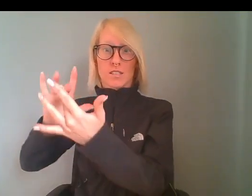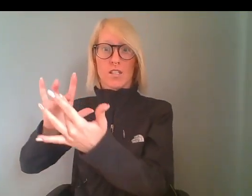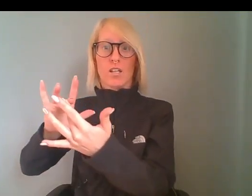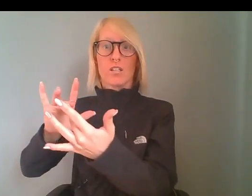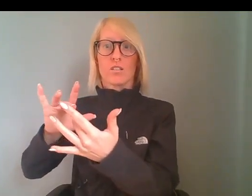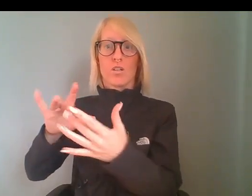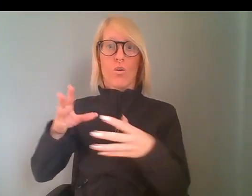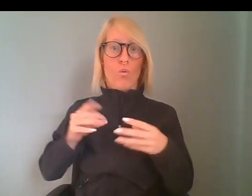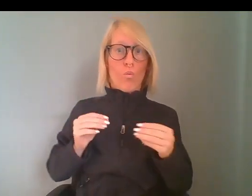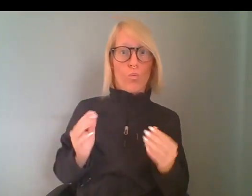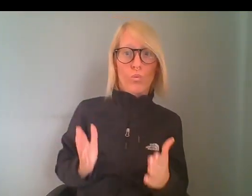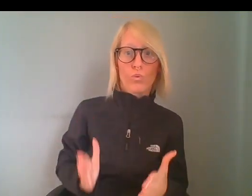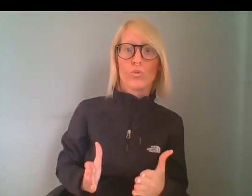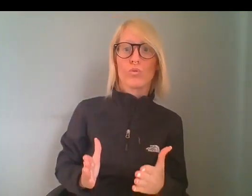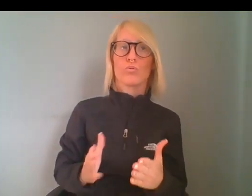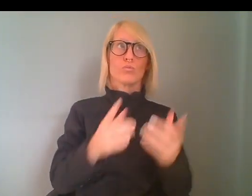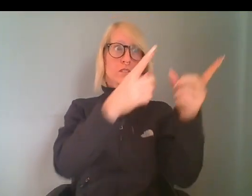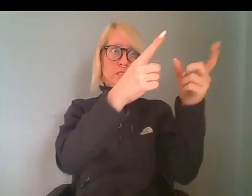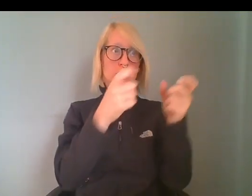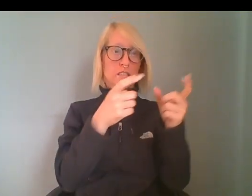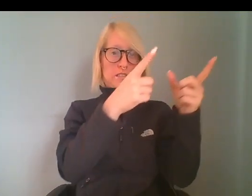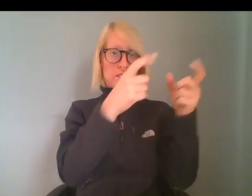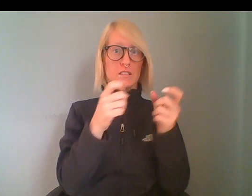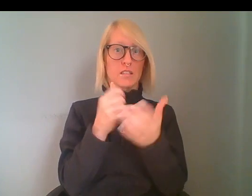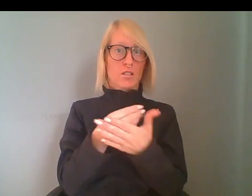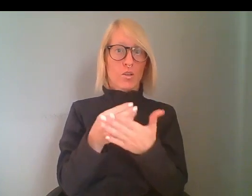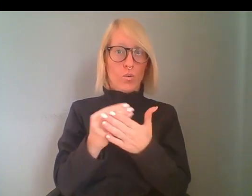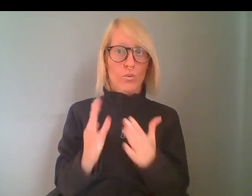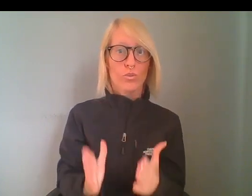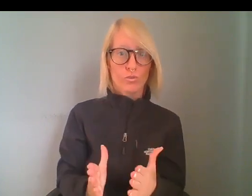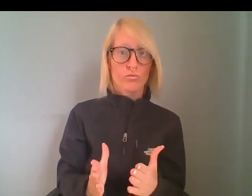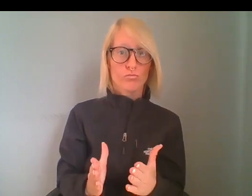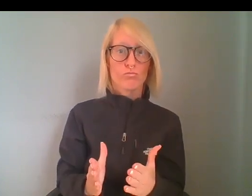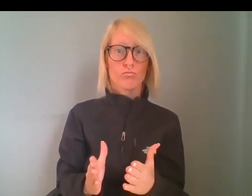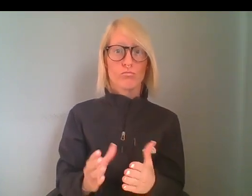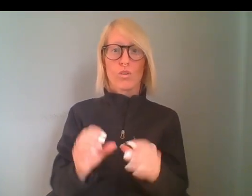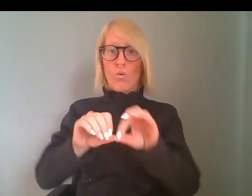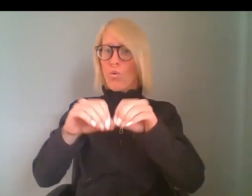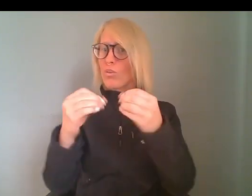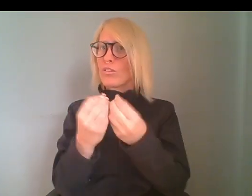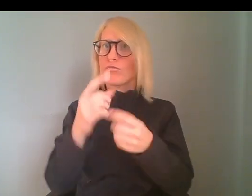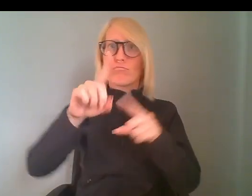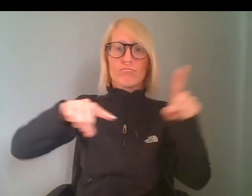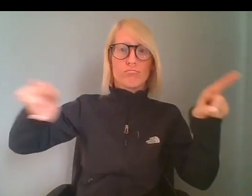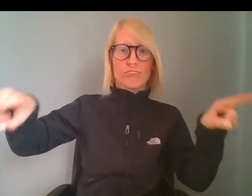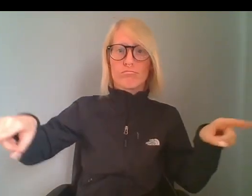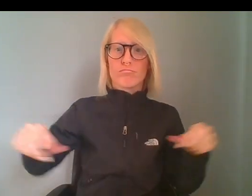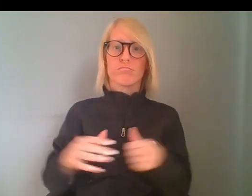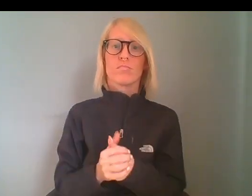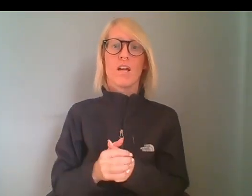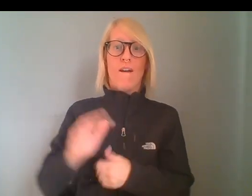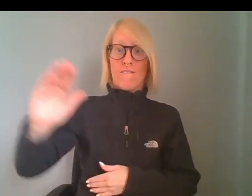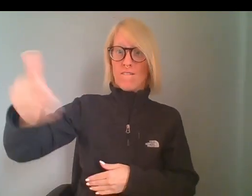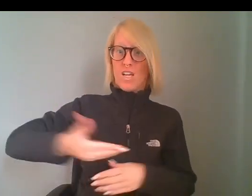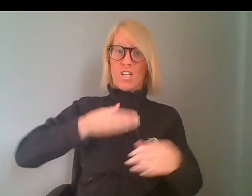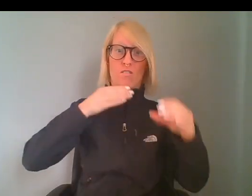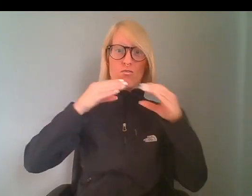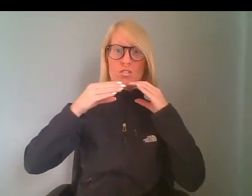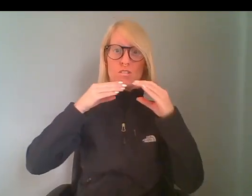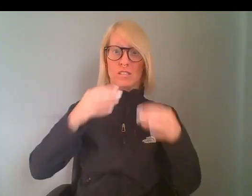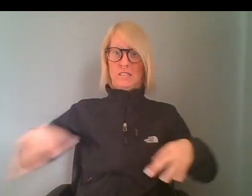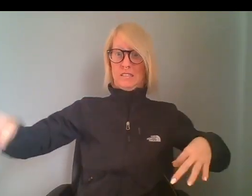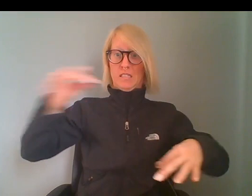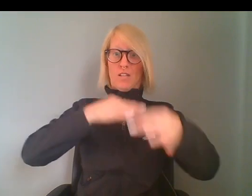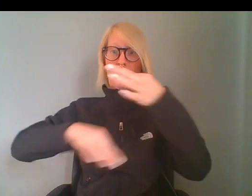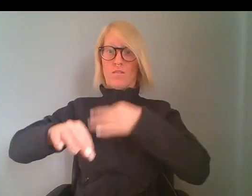there that you can talk to. It's inviting conversation. There's still value to press releases. Don't misunderstand me. I'm not saying you should stop